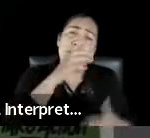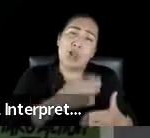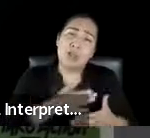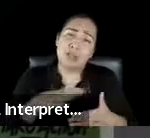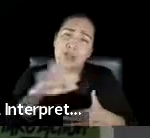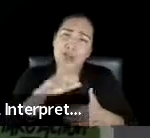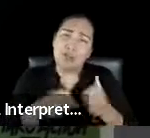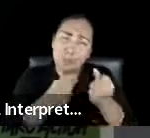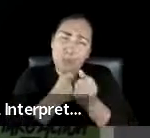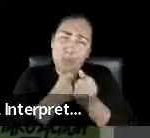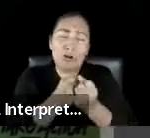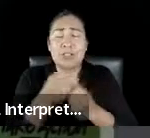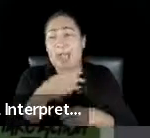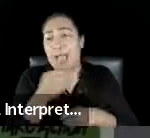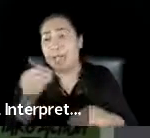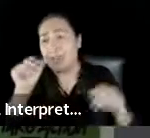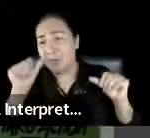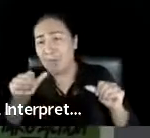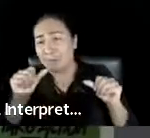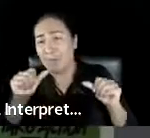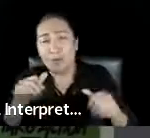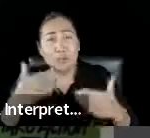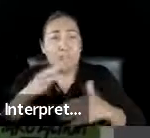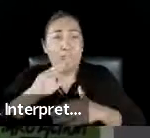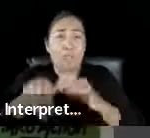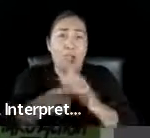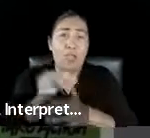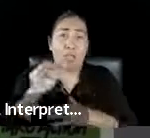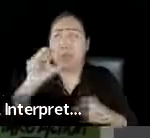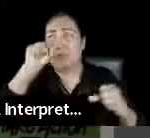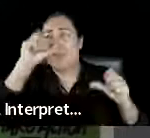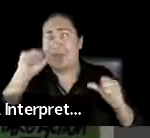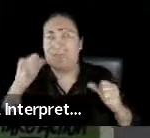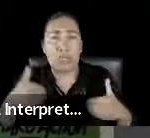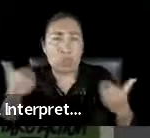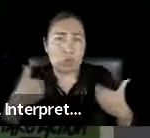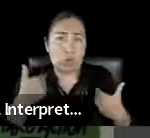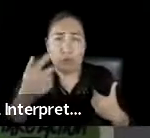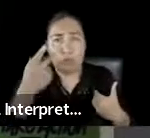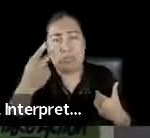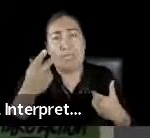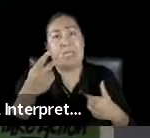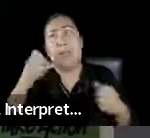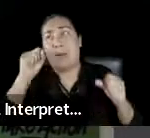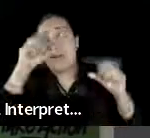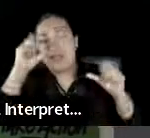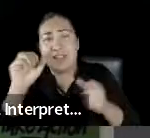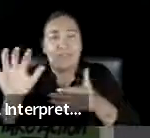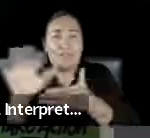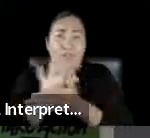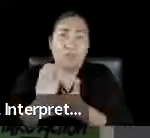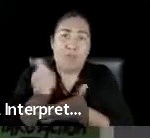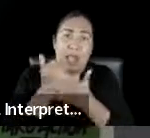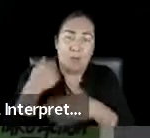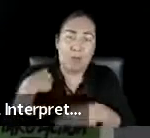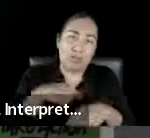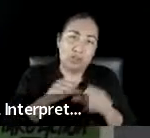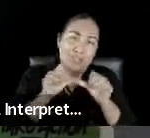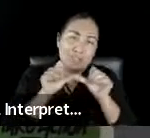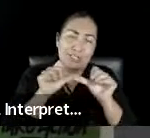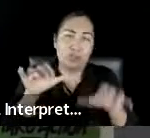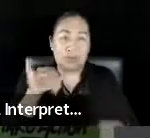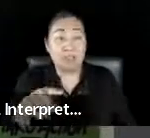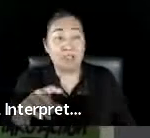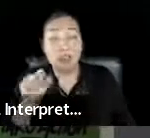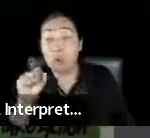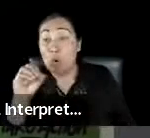over the years, and to be able to bring all of those amazing youth that you've seen tonight, all those amazing films, to help us to keep doing this. So